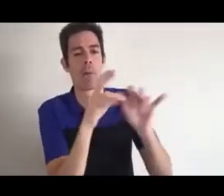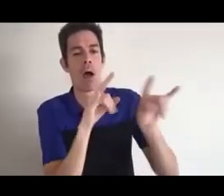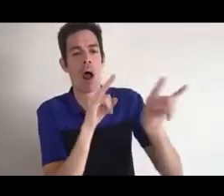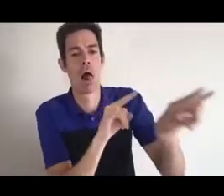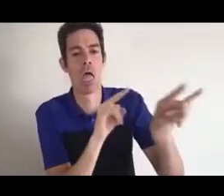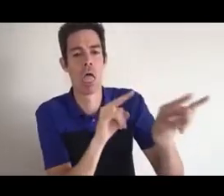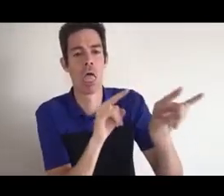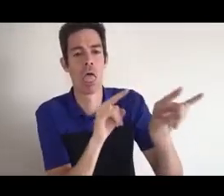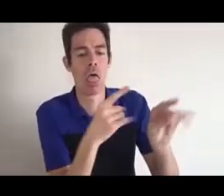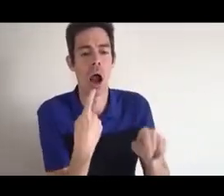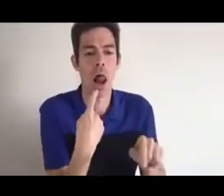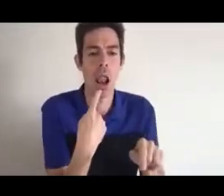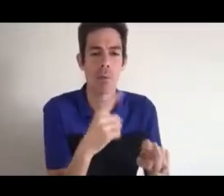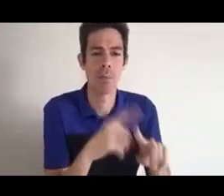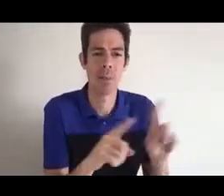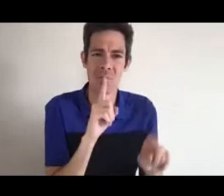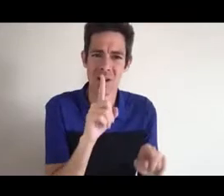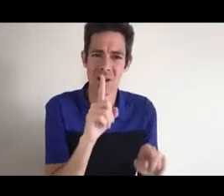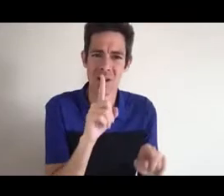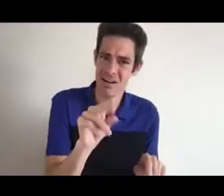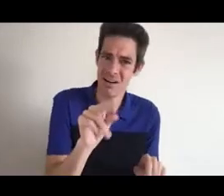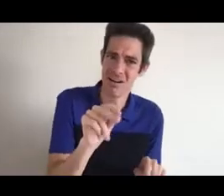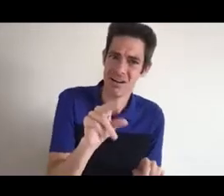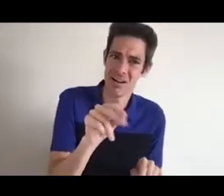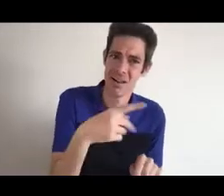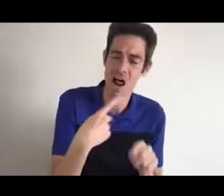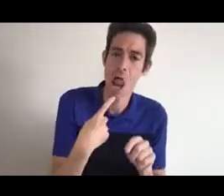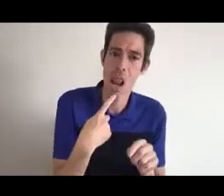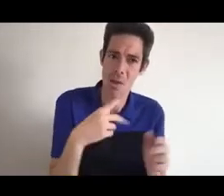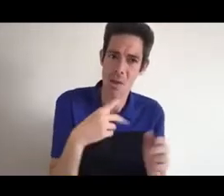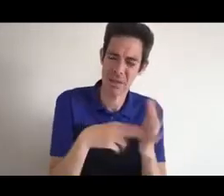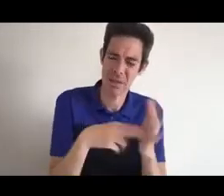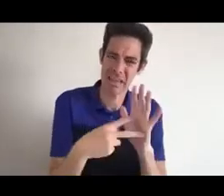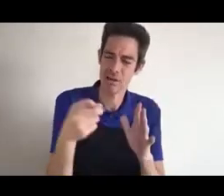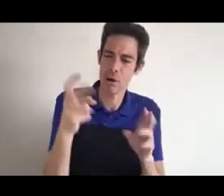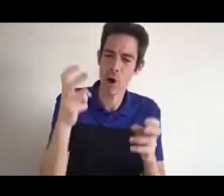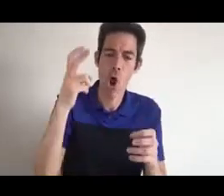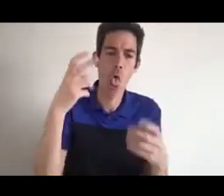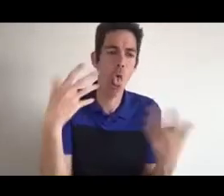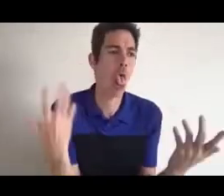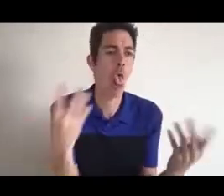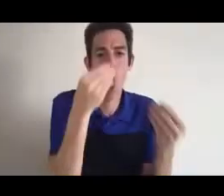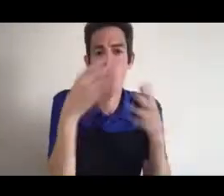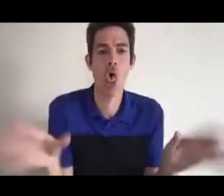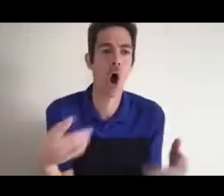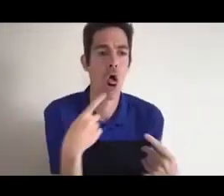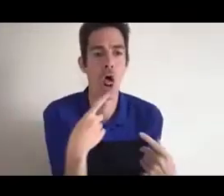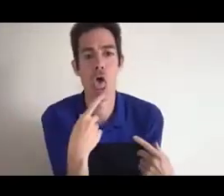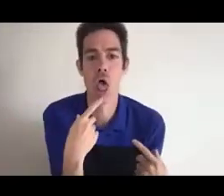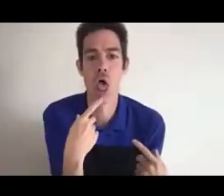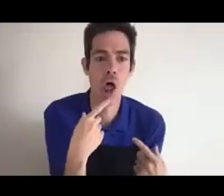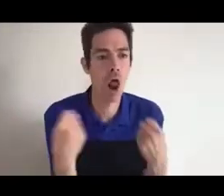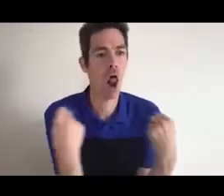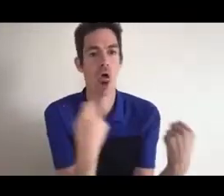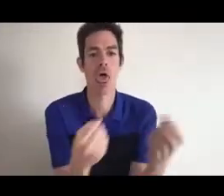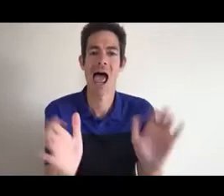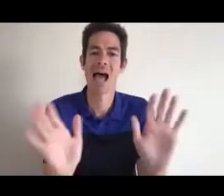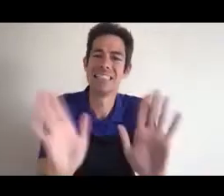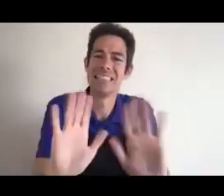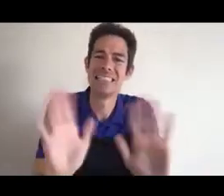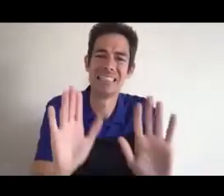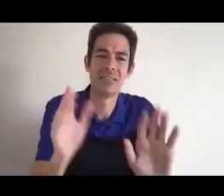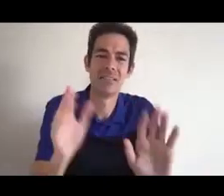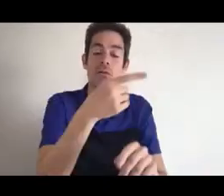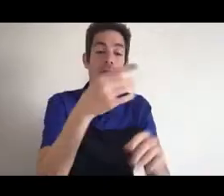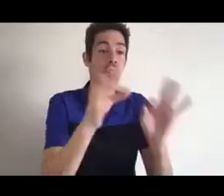this, because, and people were kind of mocking the interpreter for using the tongue. But no, that was